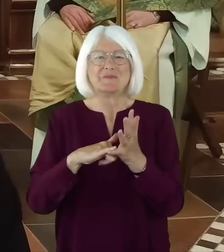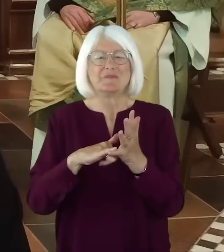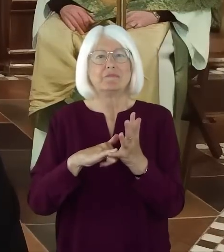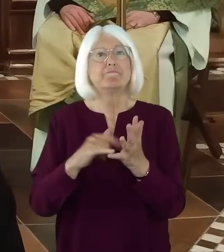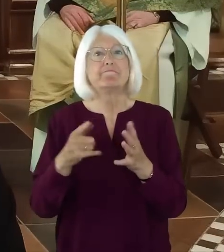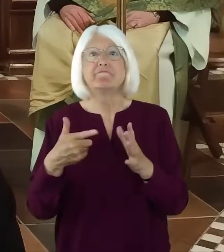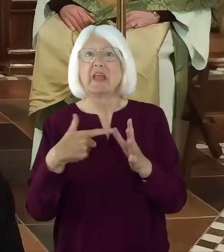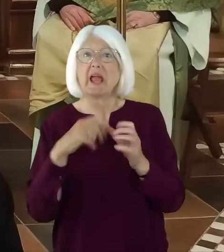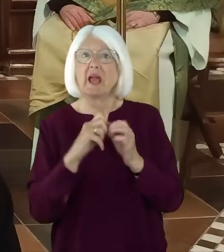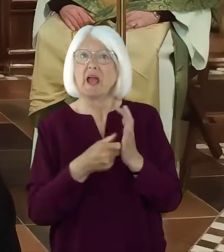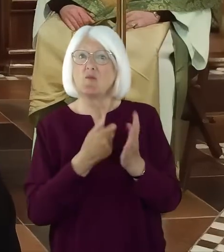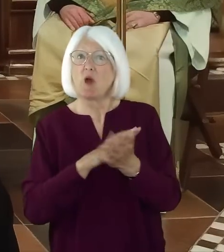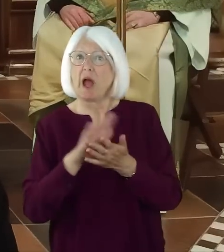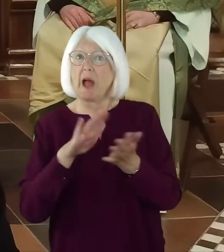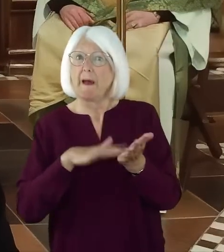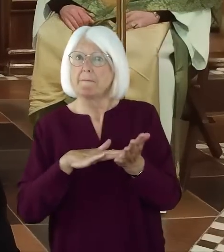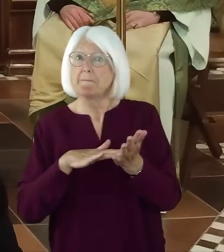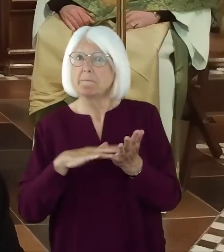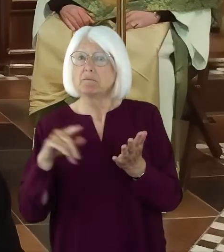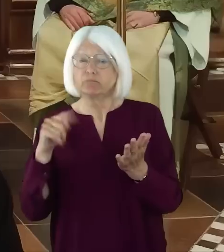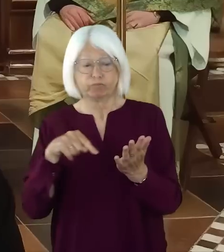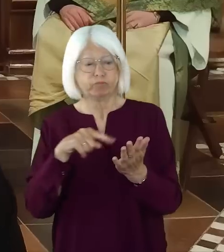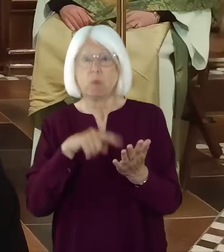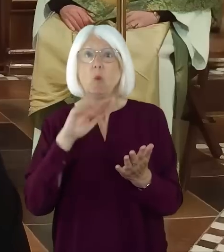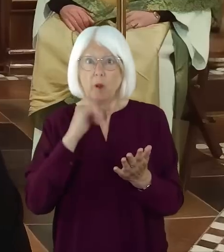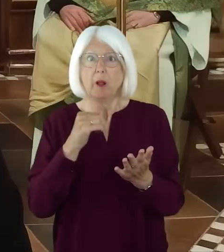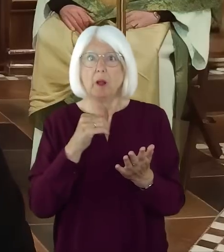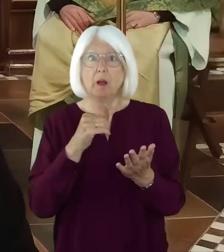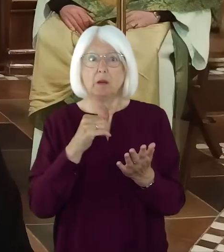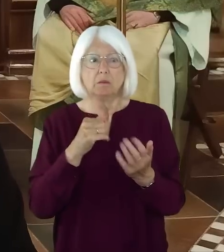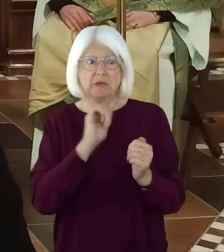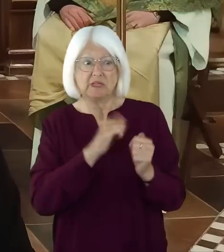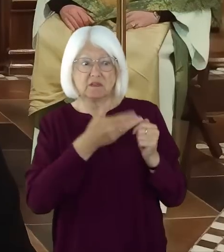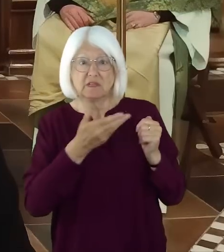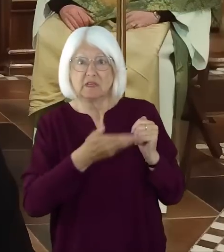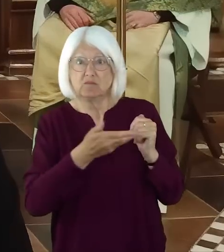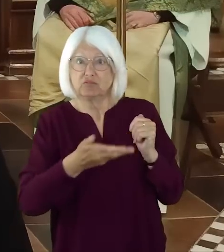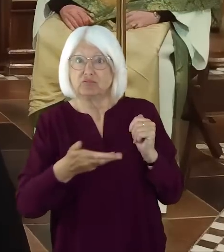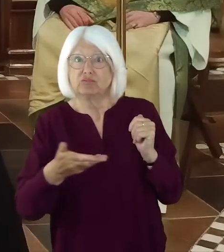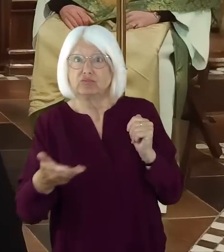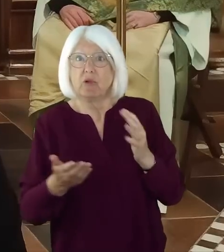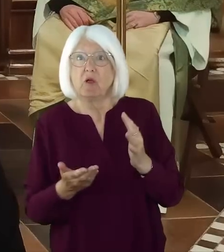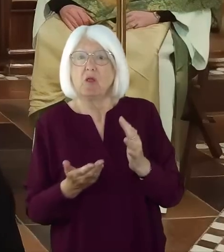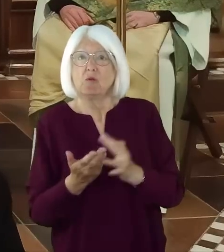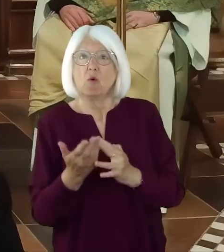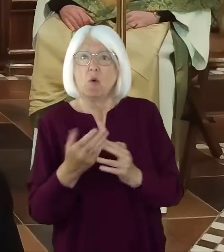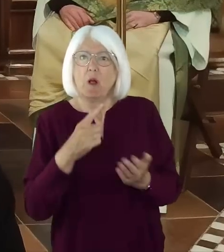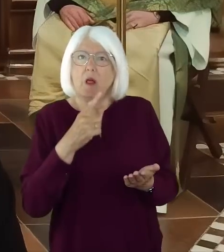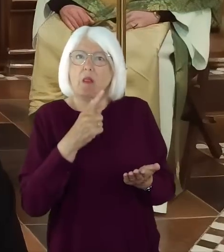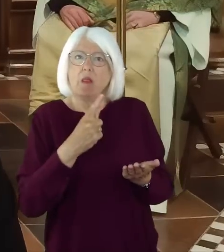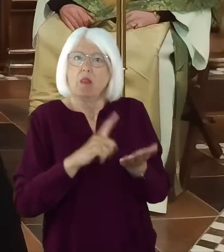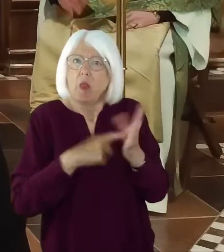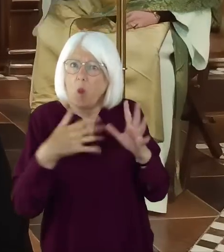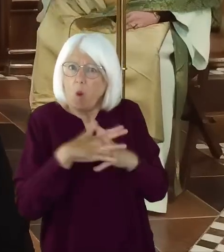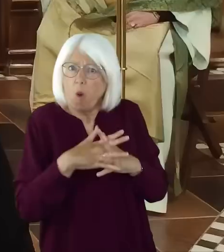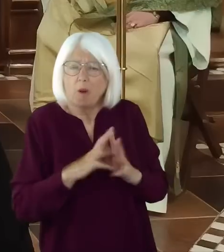promise that Abraham would inherit the world did not come to Abraham or his descendants through the law,